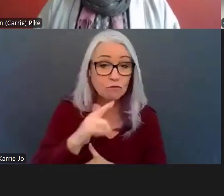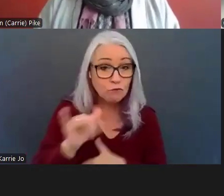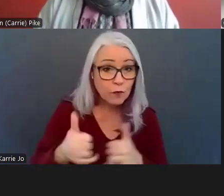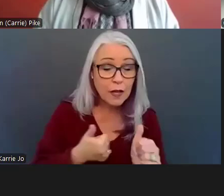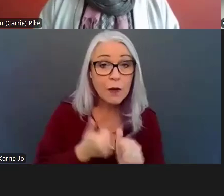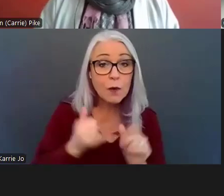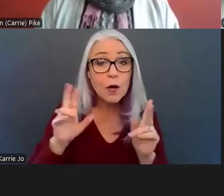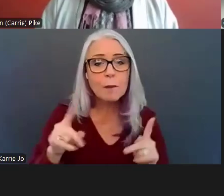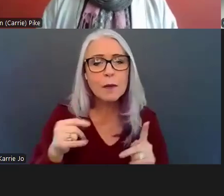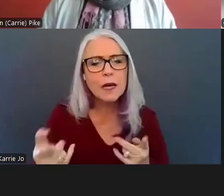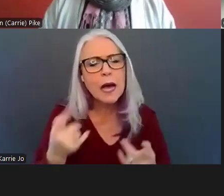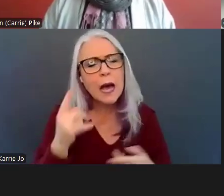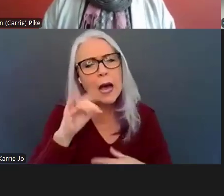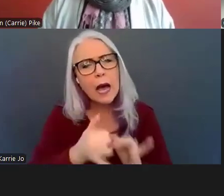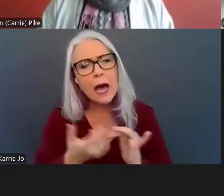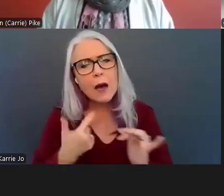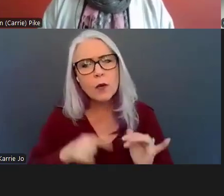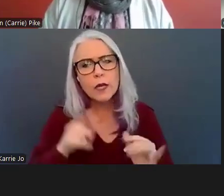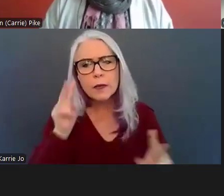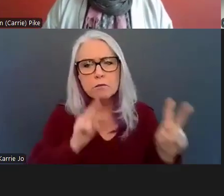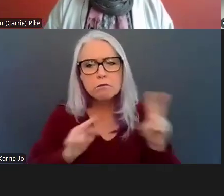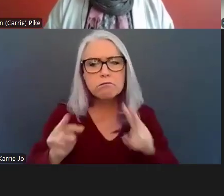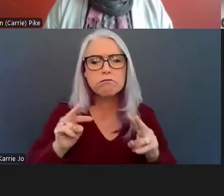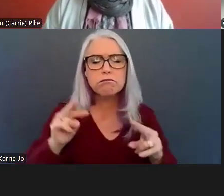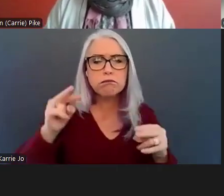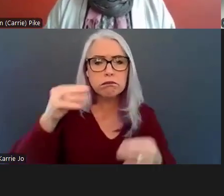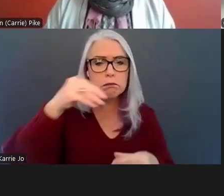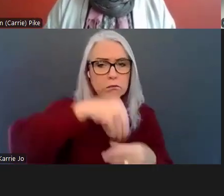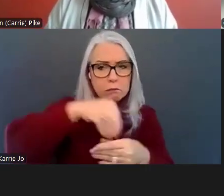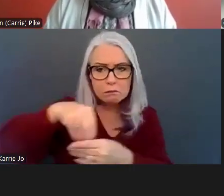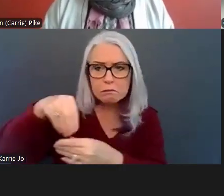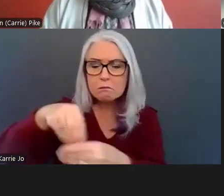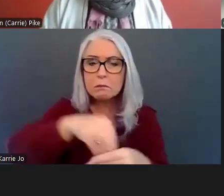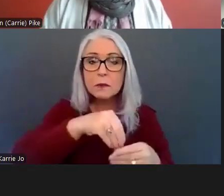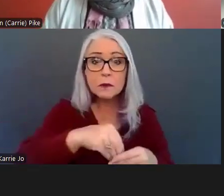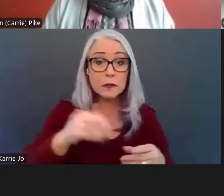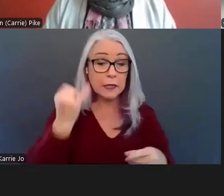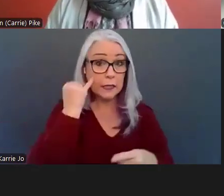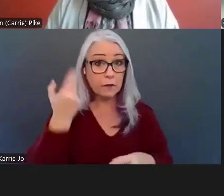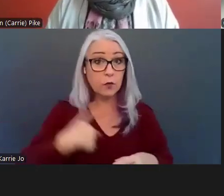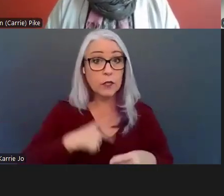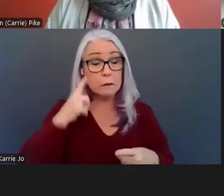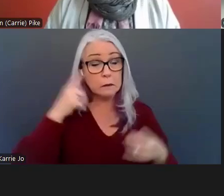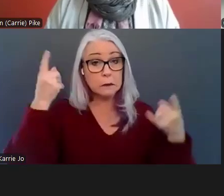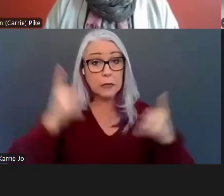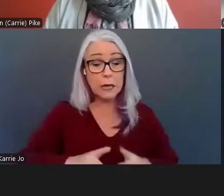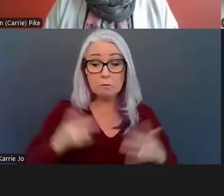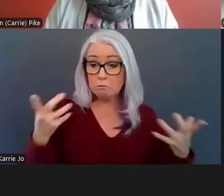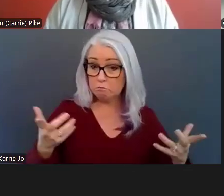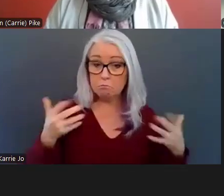planting, in the context of adaptation is, if we're going to put a different species on a site,